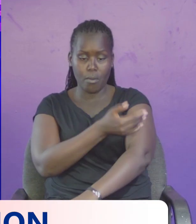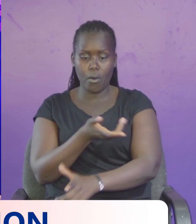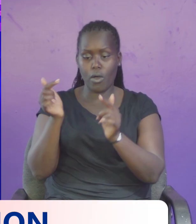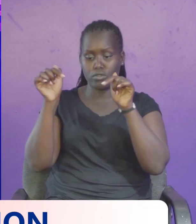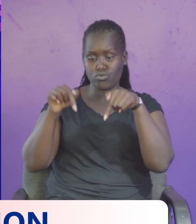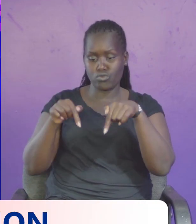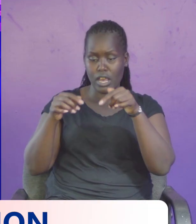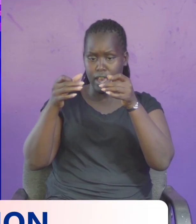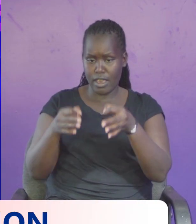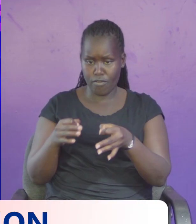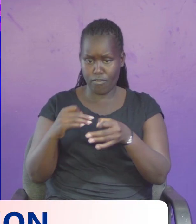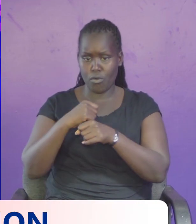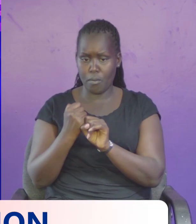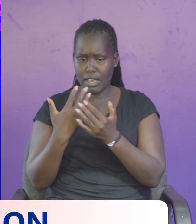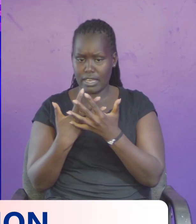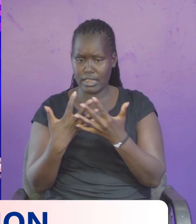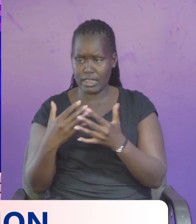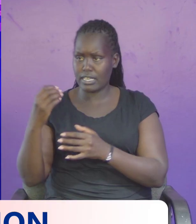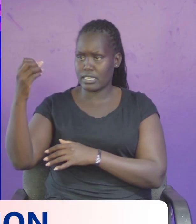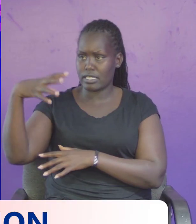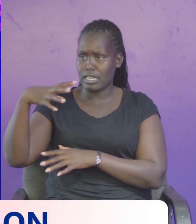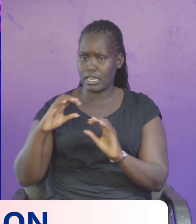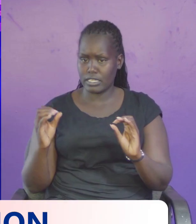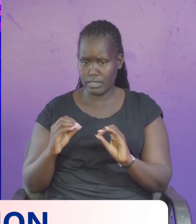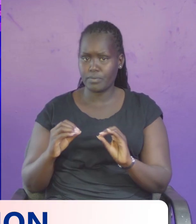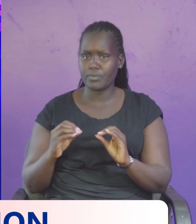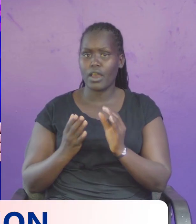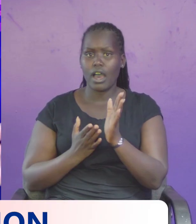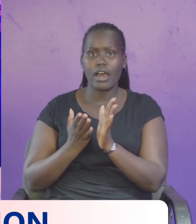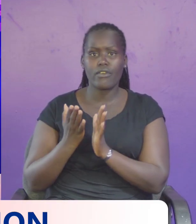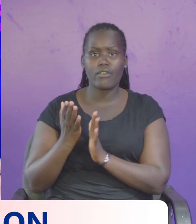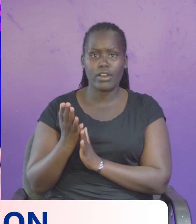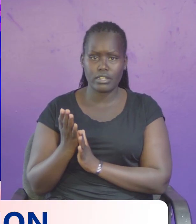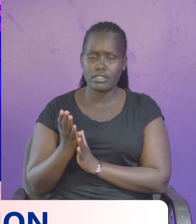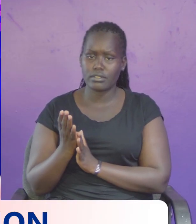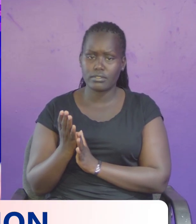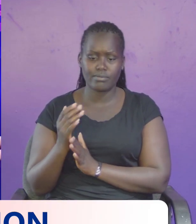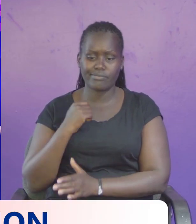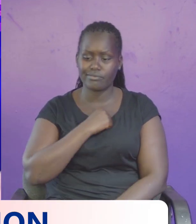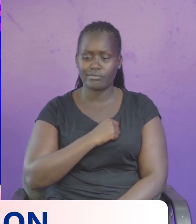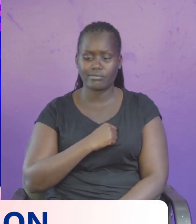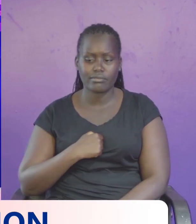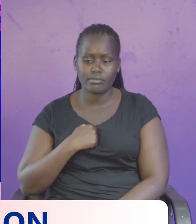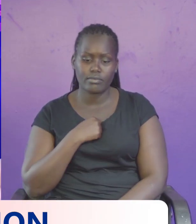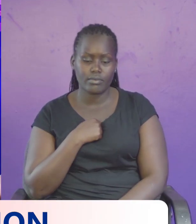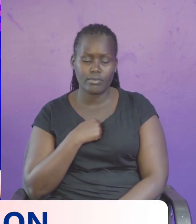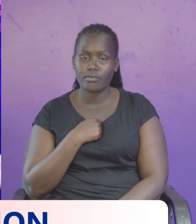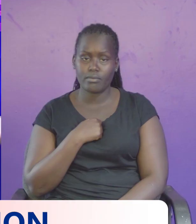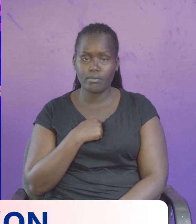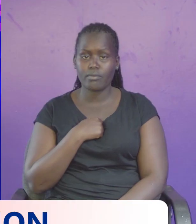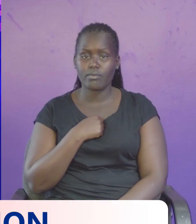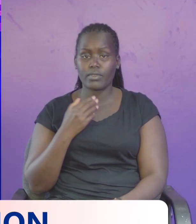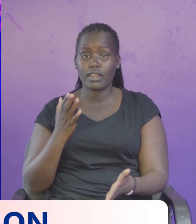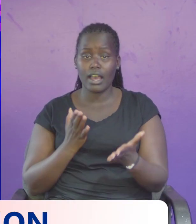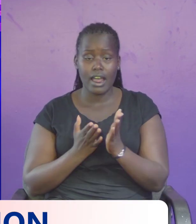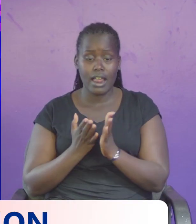If you don't make things light, if you don't make things right, I even said light, okay, it's still okay. Yeah. If you don't